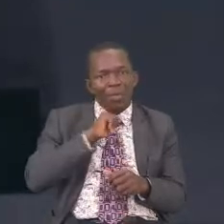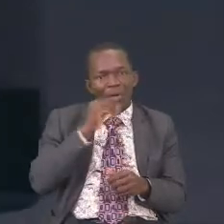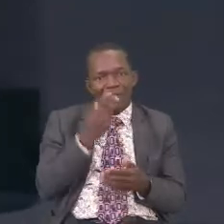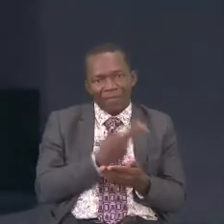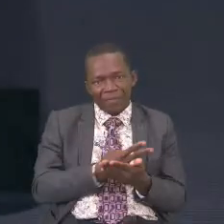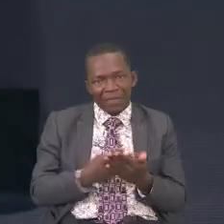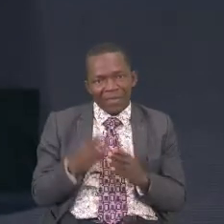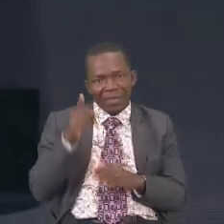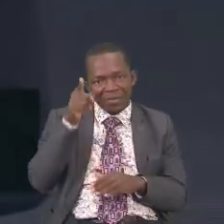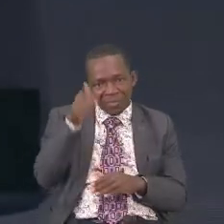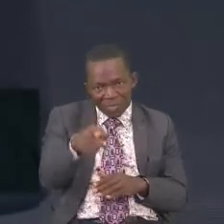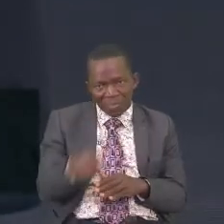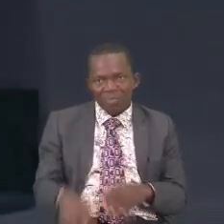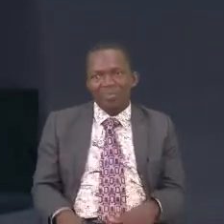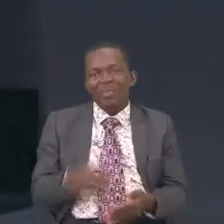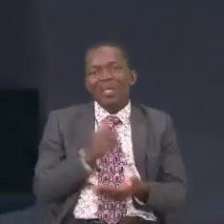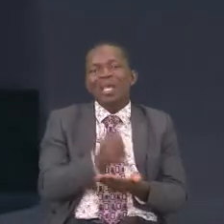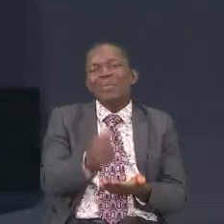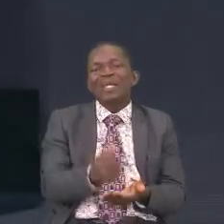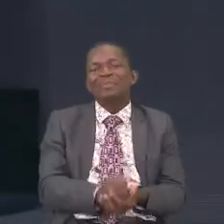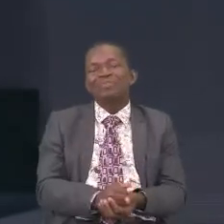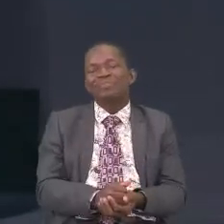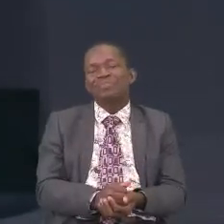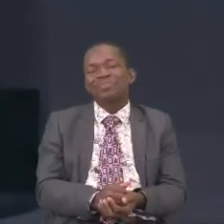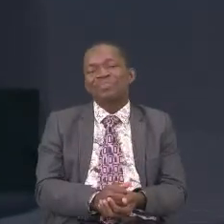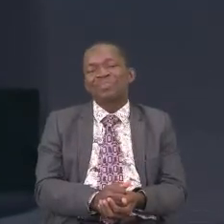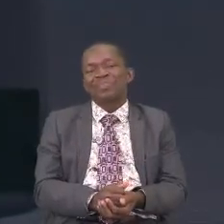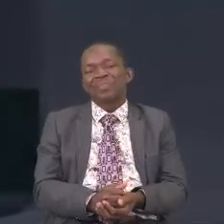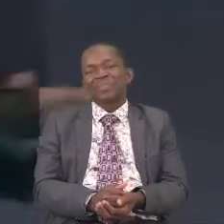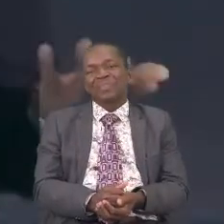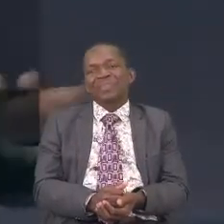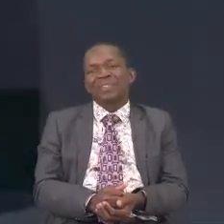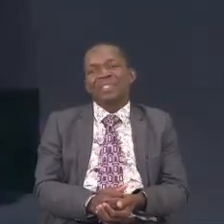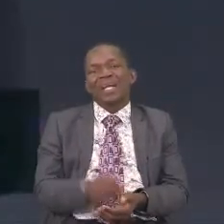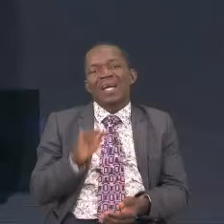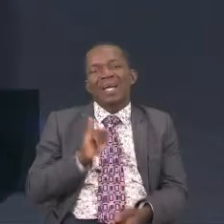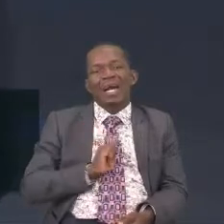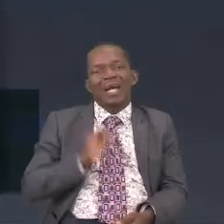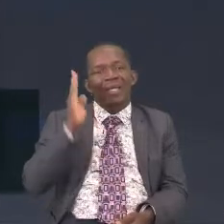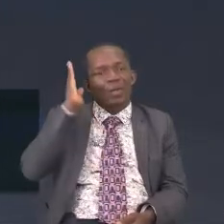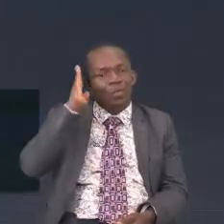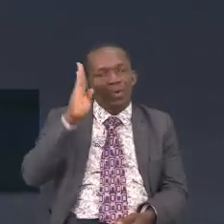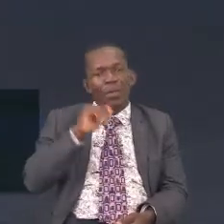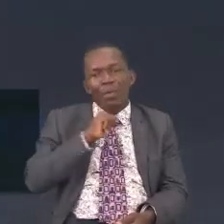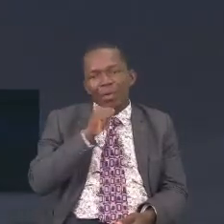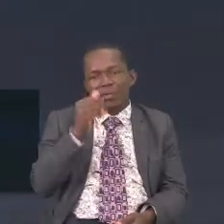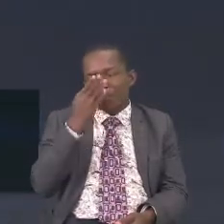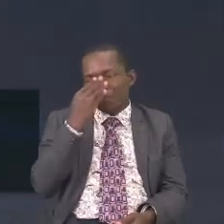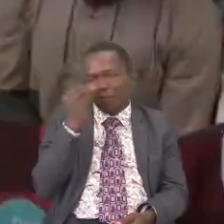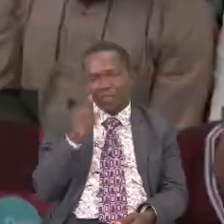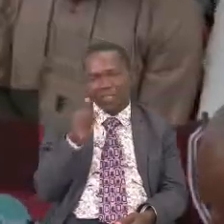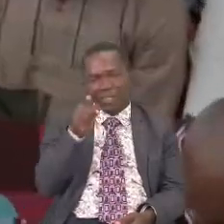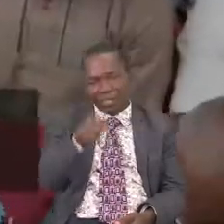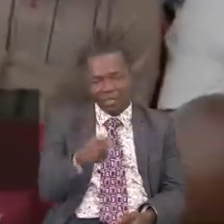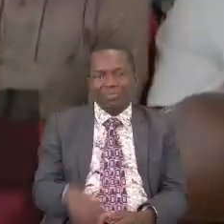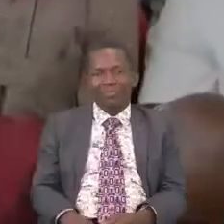thee. I thought you'd say amen. And I will not forsake thee. You